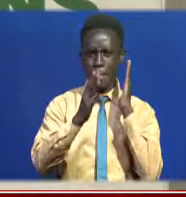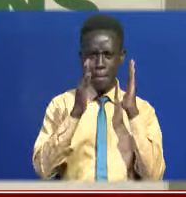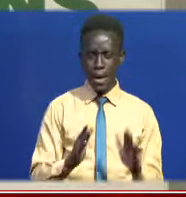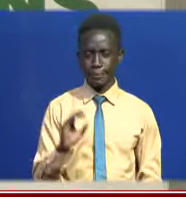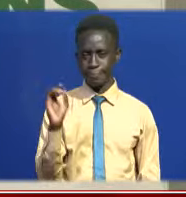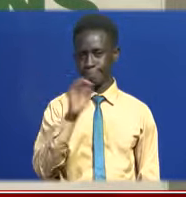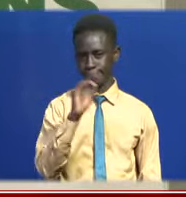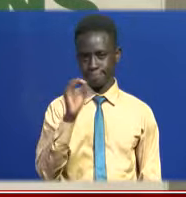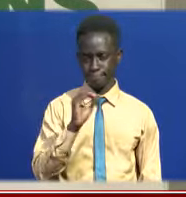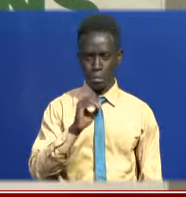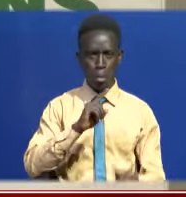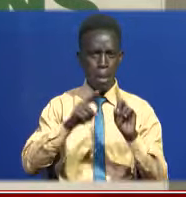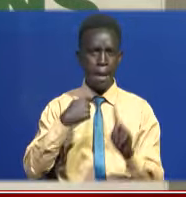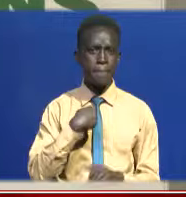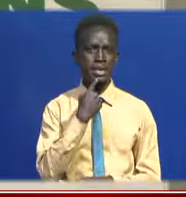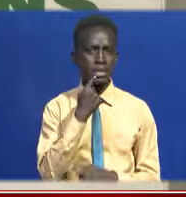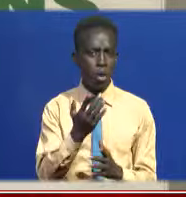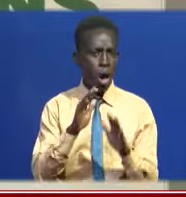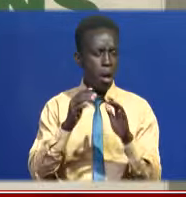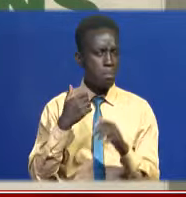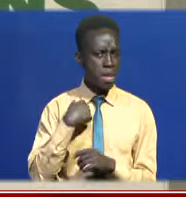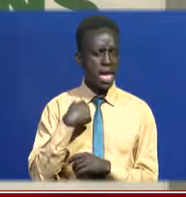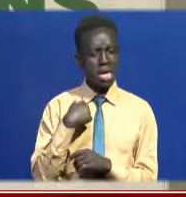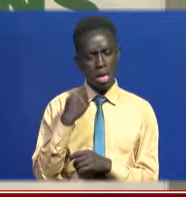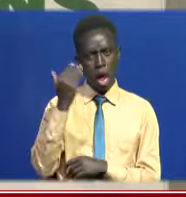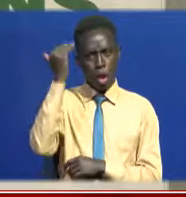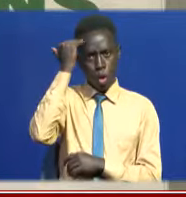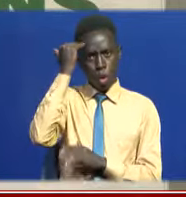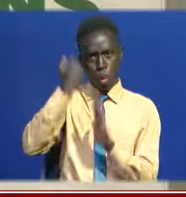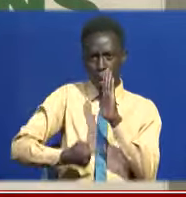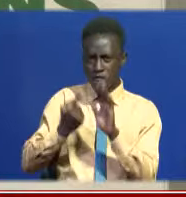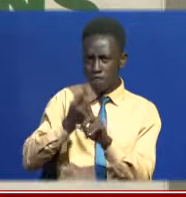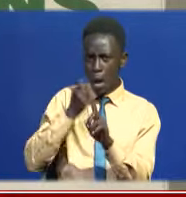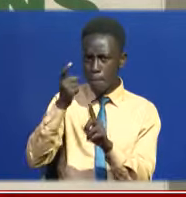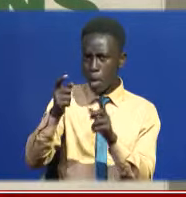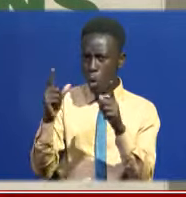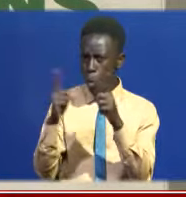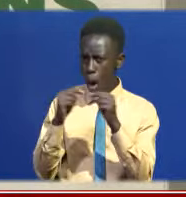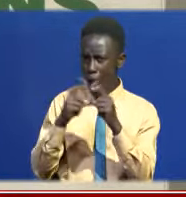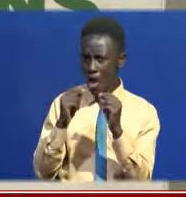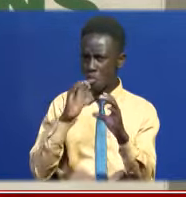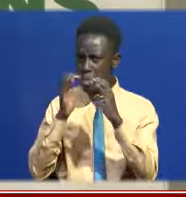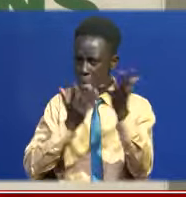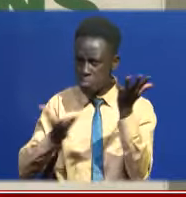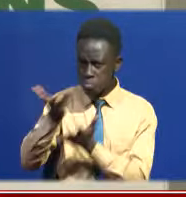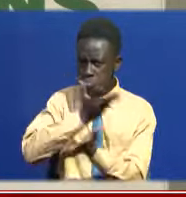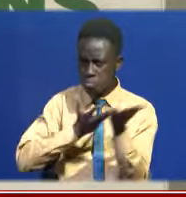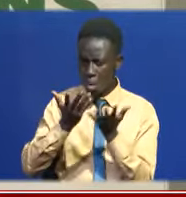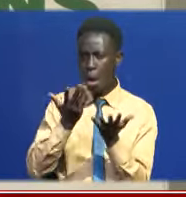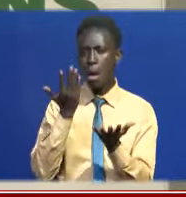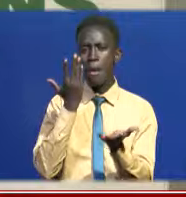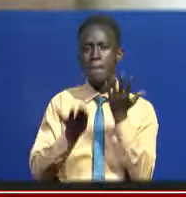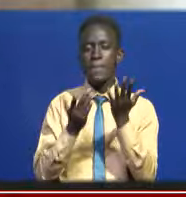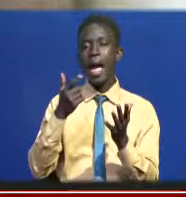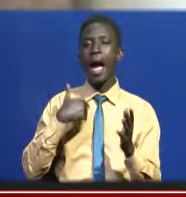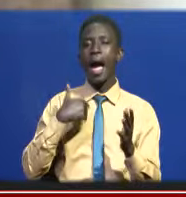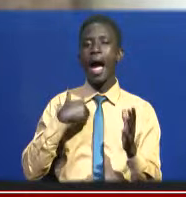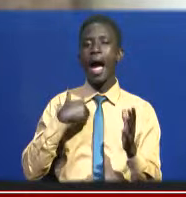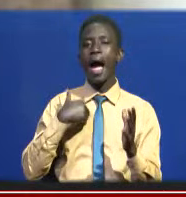from that conversation is that it was taken out of context or there was